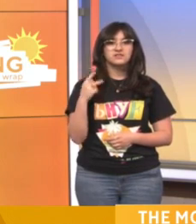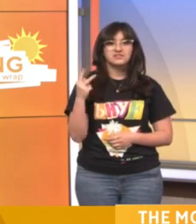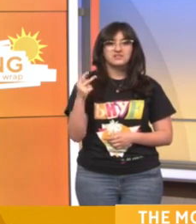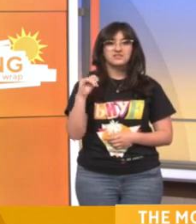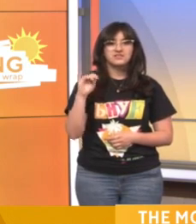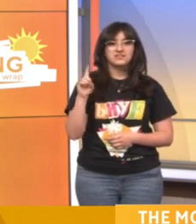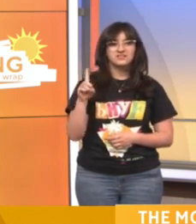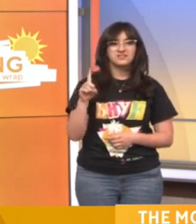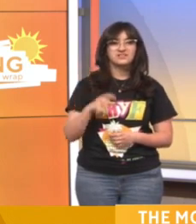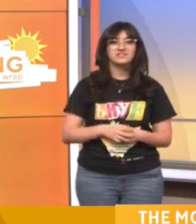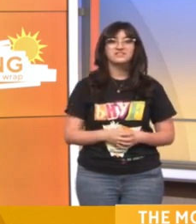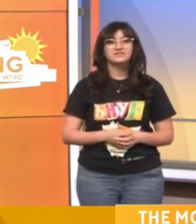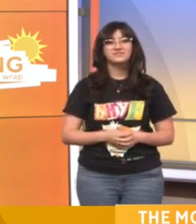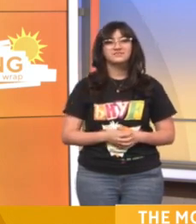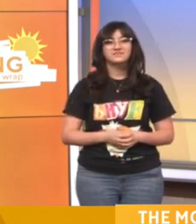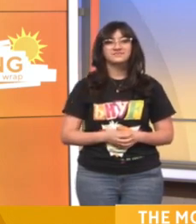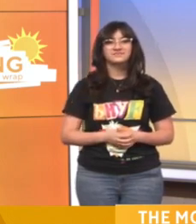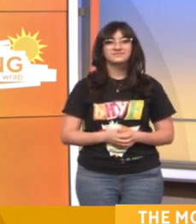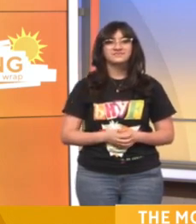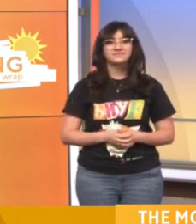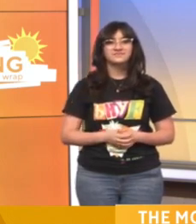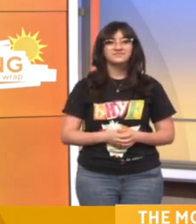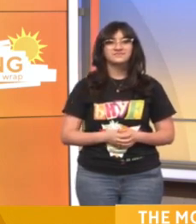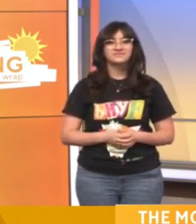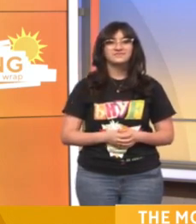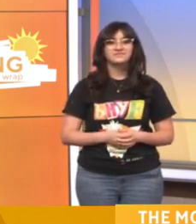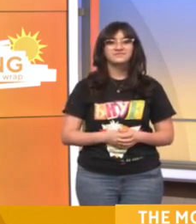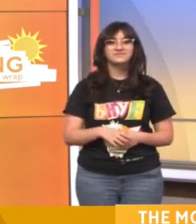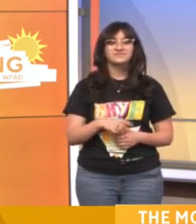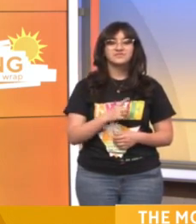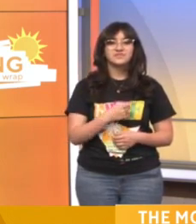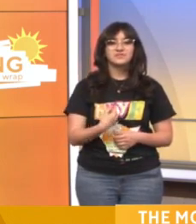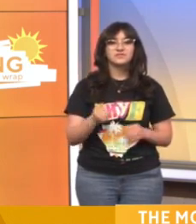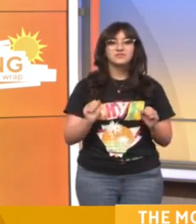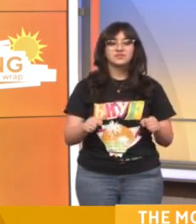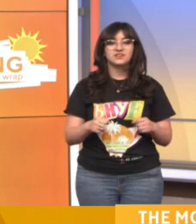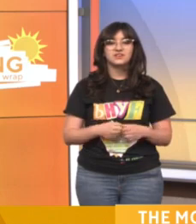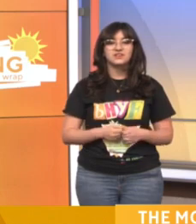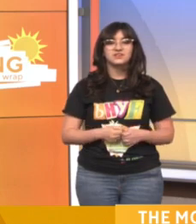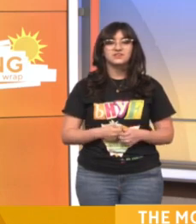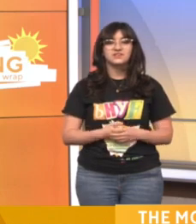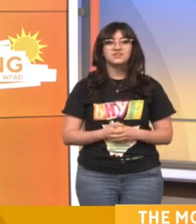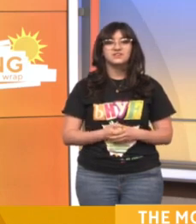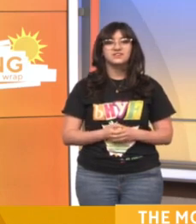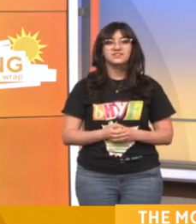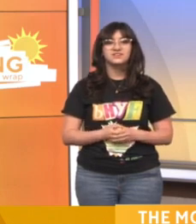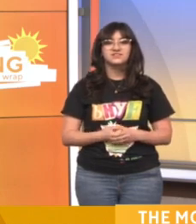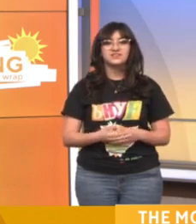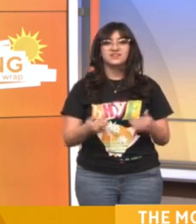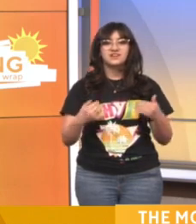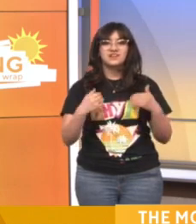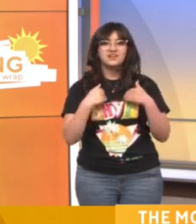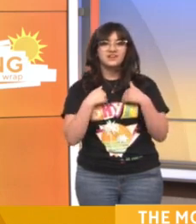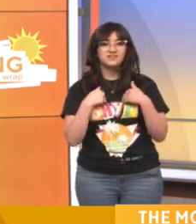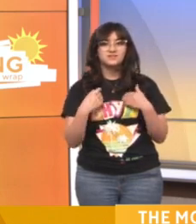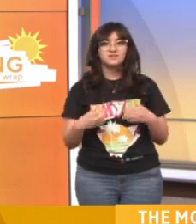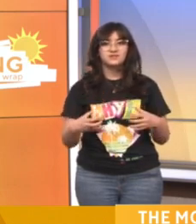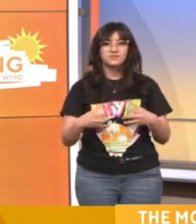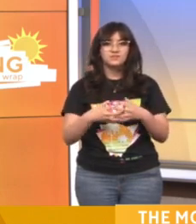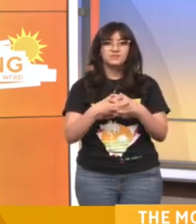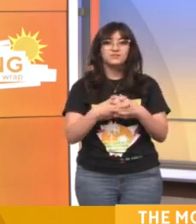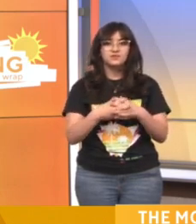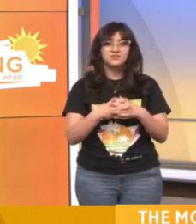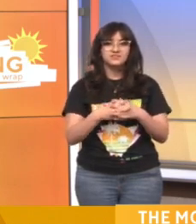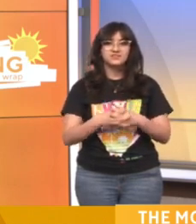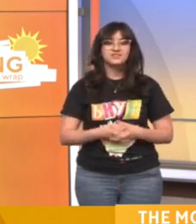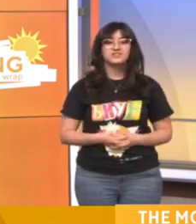karate, all this stuff. So the fact that we can intergenerationally have something to bond on together, it means